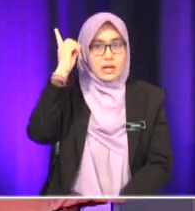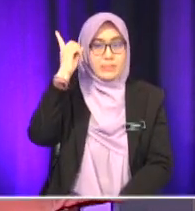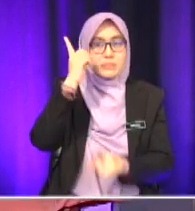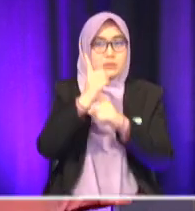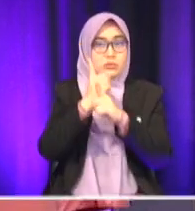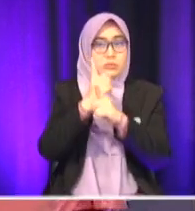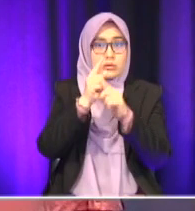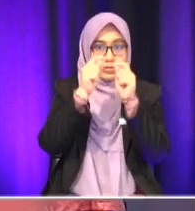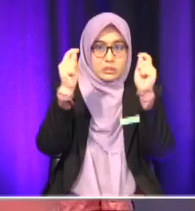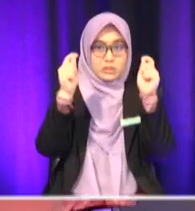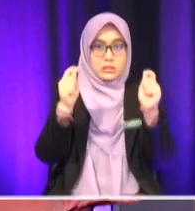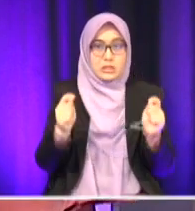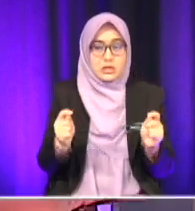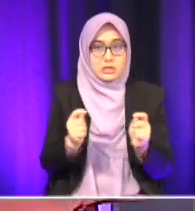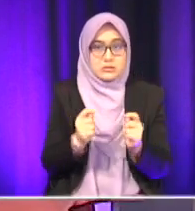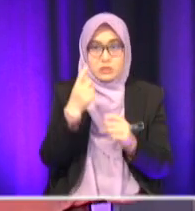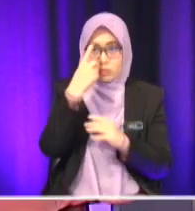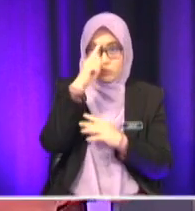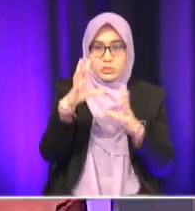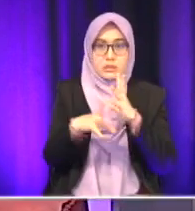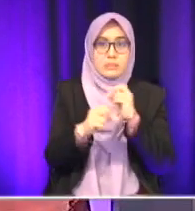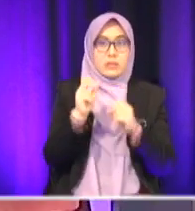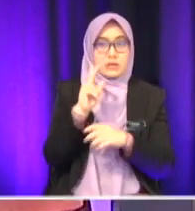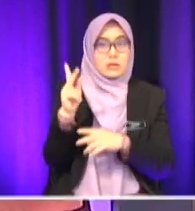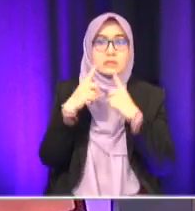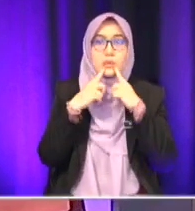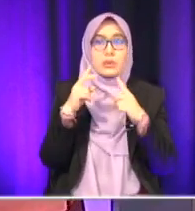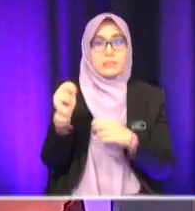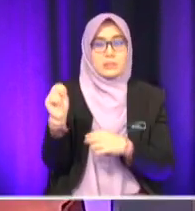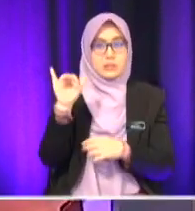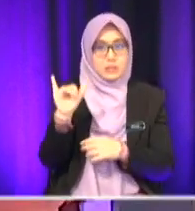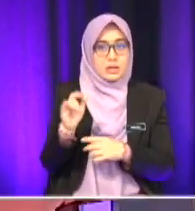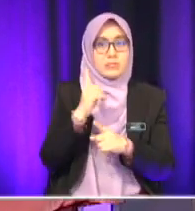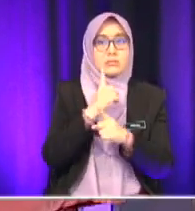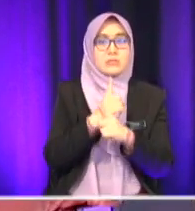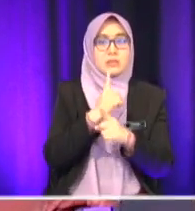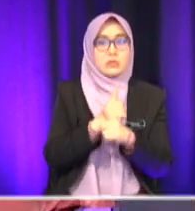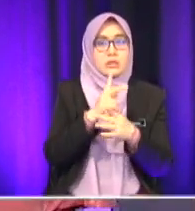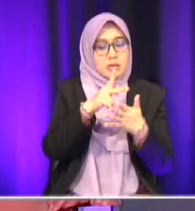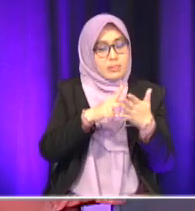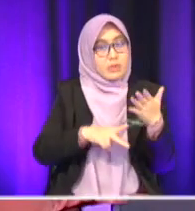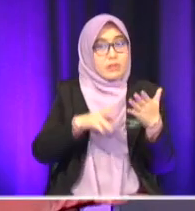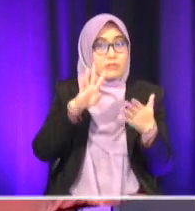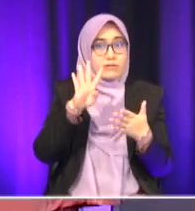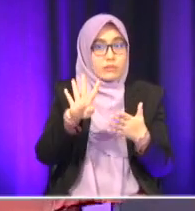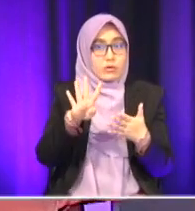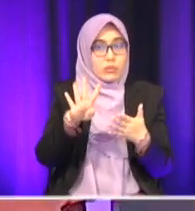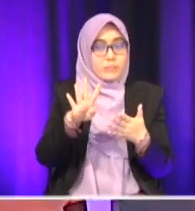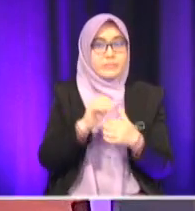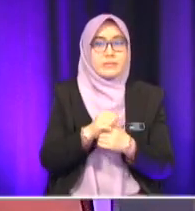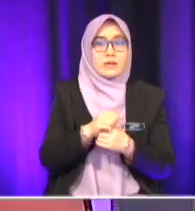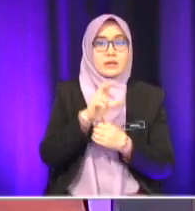to get the correct answer. Okay, so part 4 here, the text is of about 350